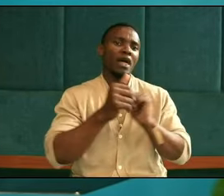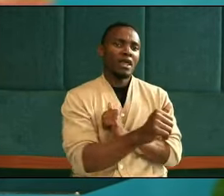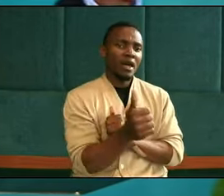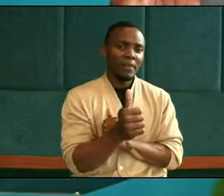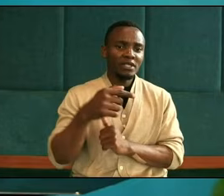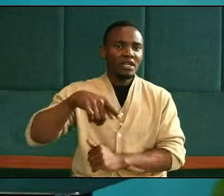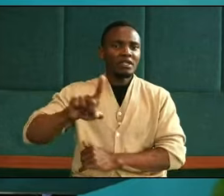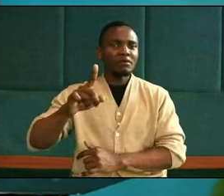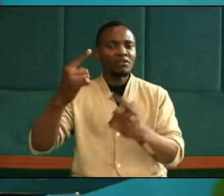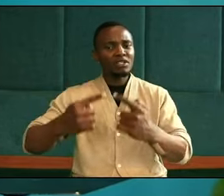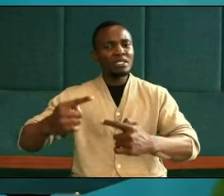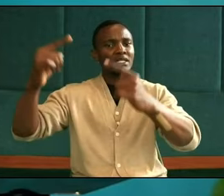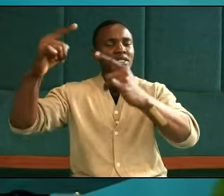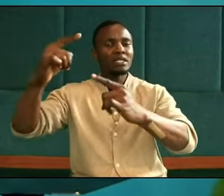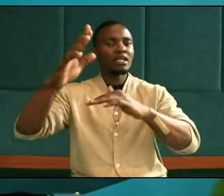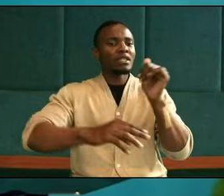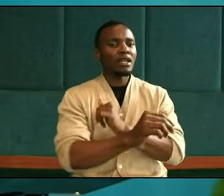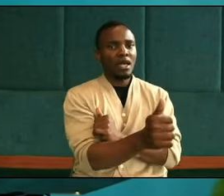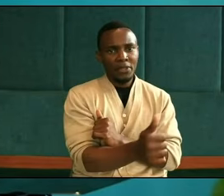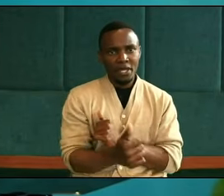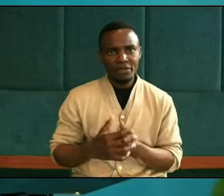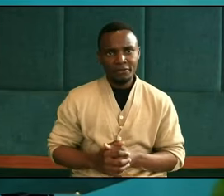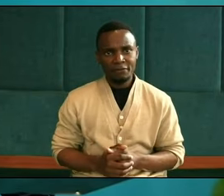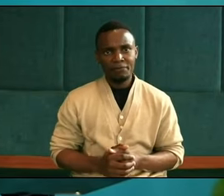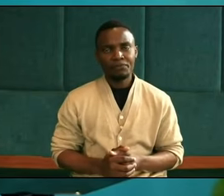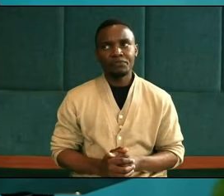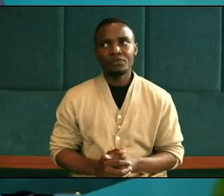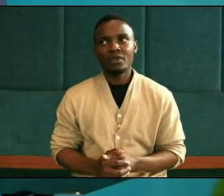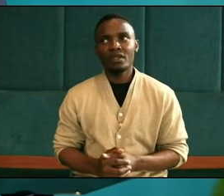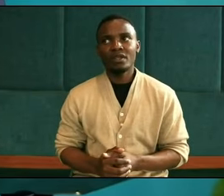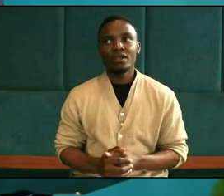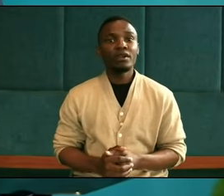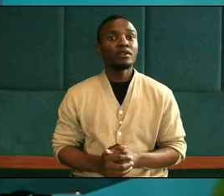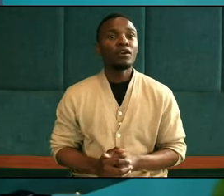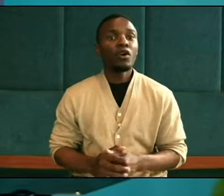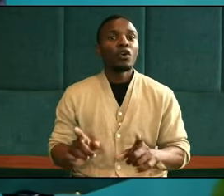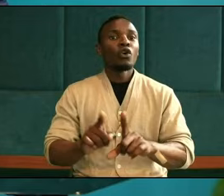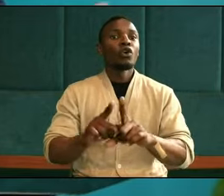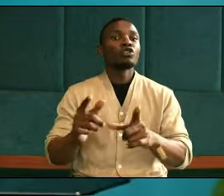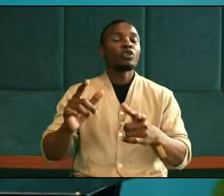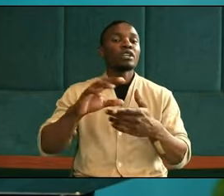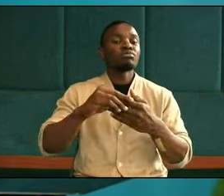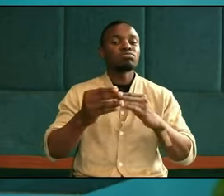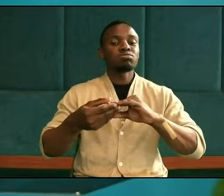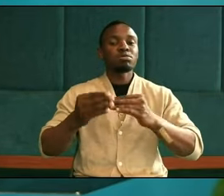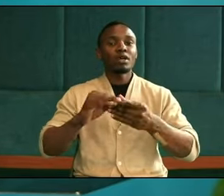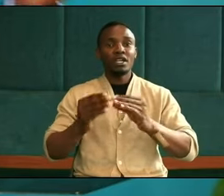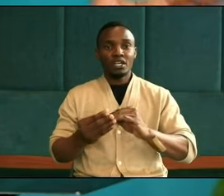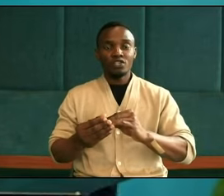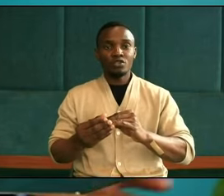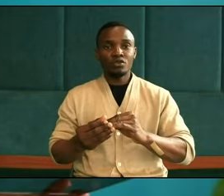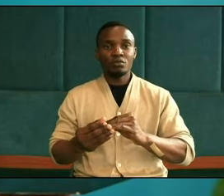excel beyond expectation. In wealth creation, we know outliers like Bill Gates and